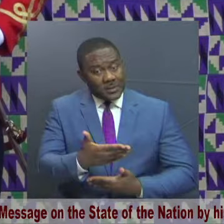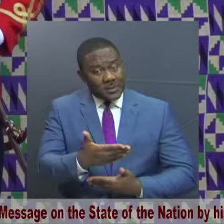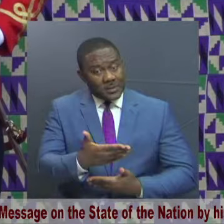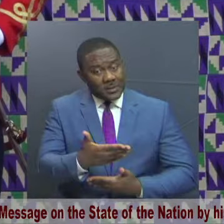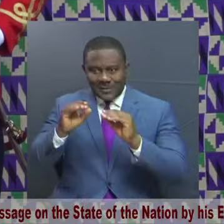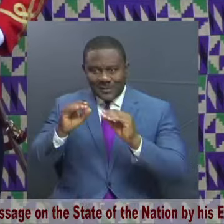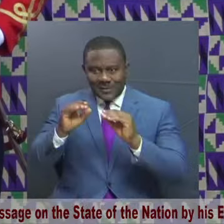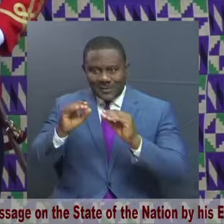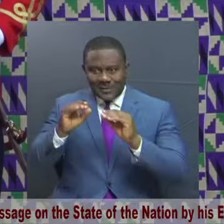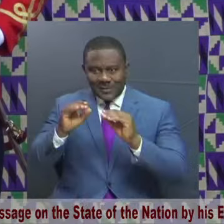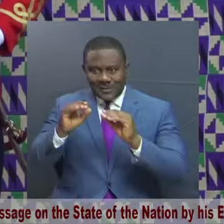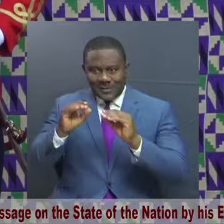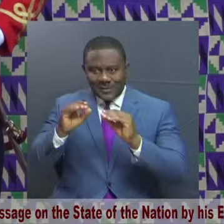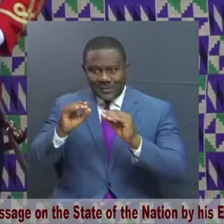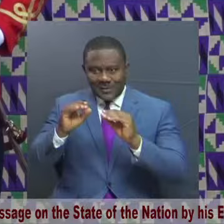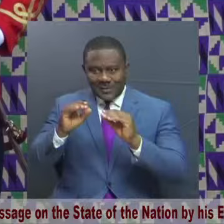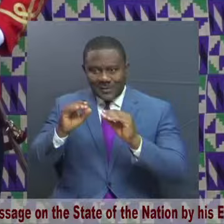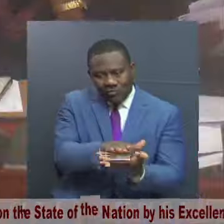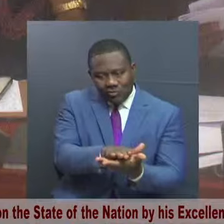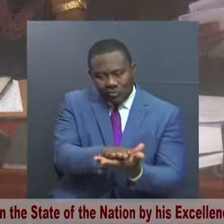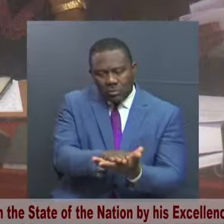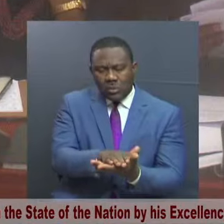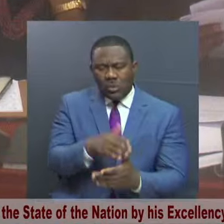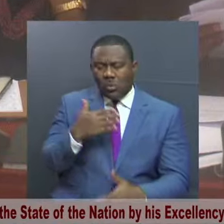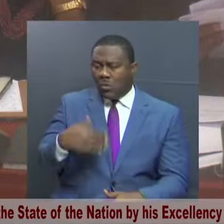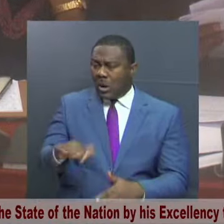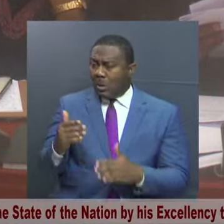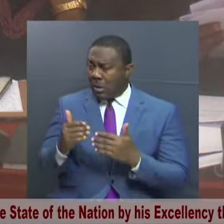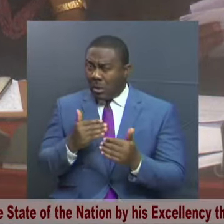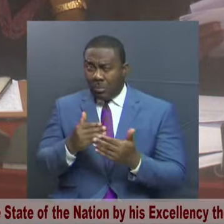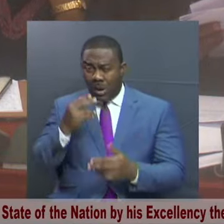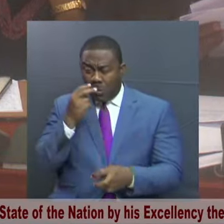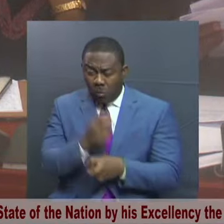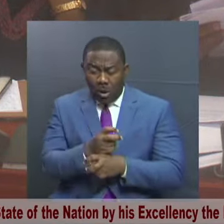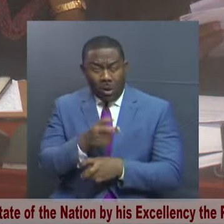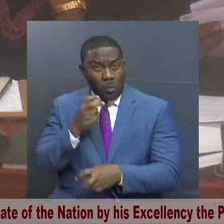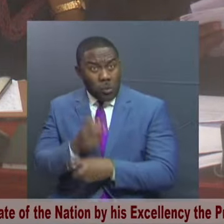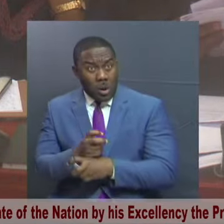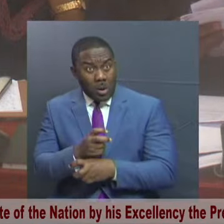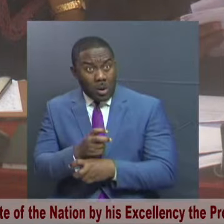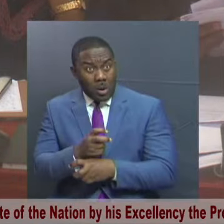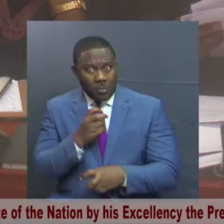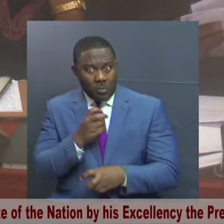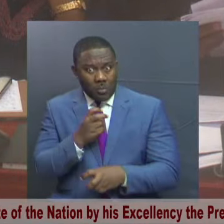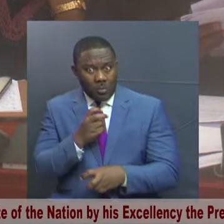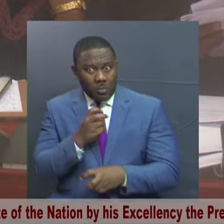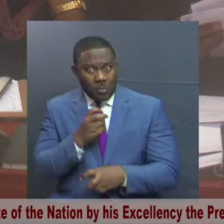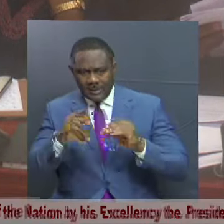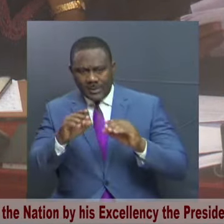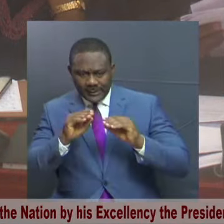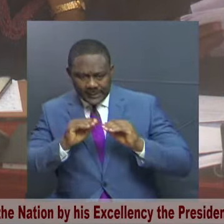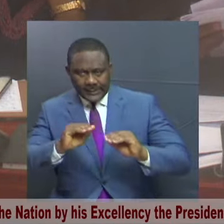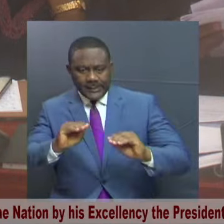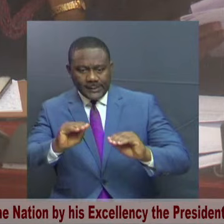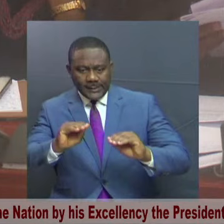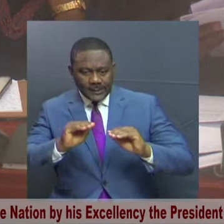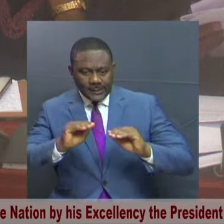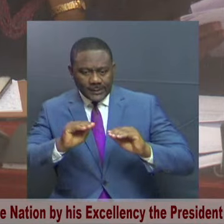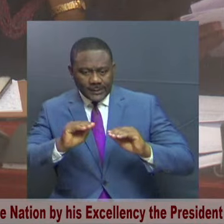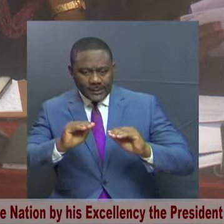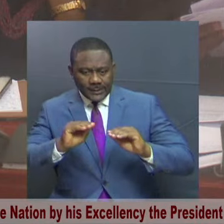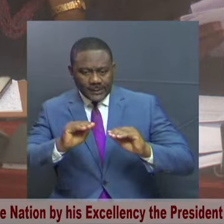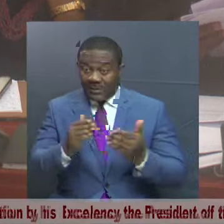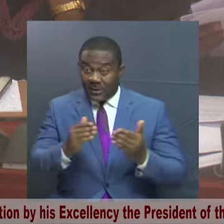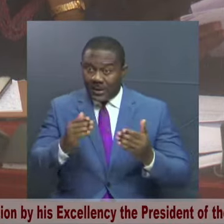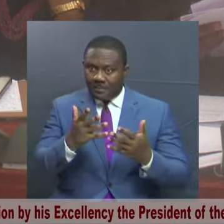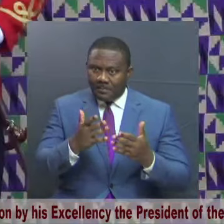such schools who manage in spite of the difficulties to bring out the best in their students and sometimes succeed